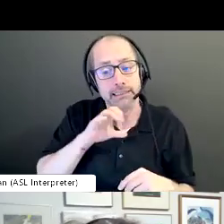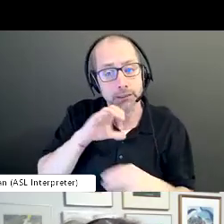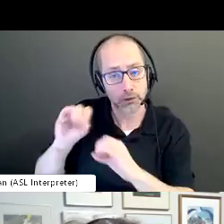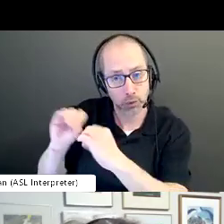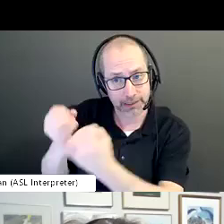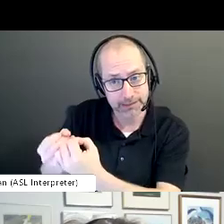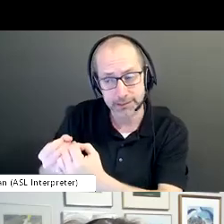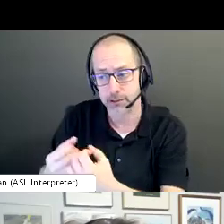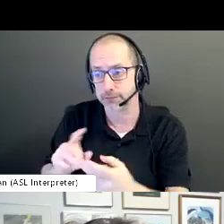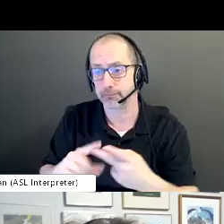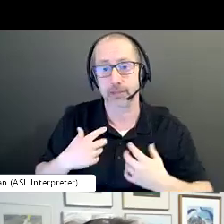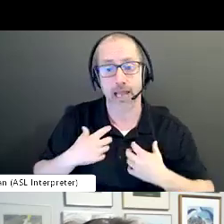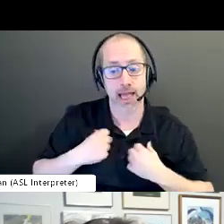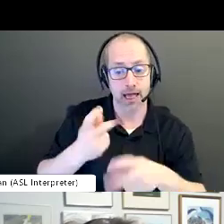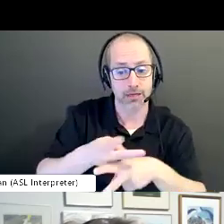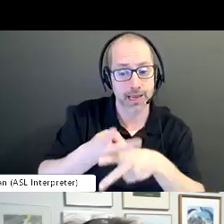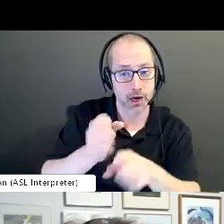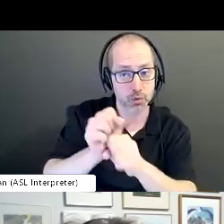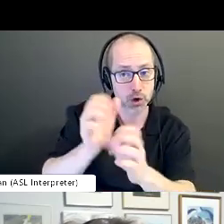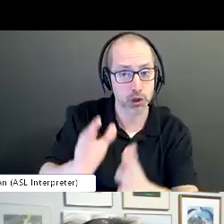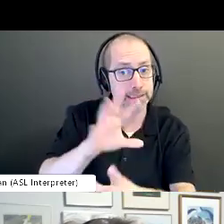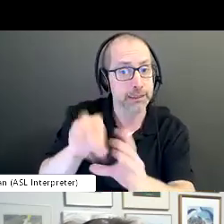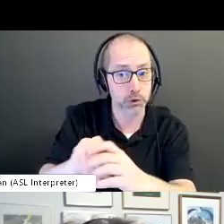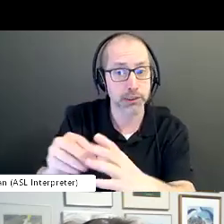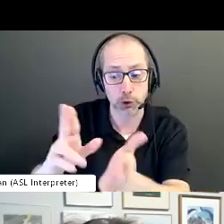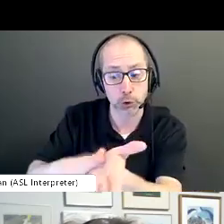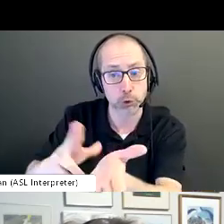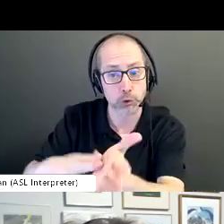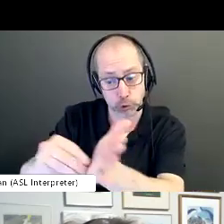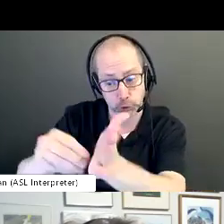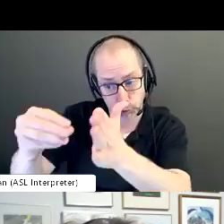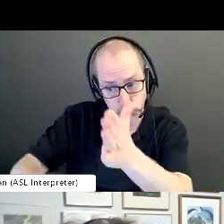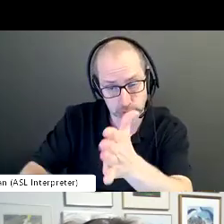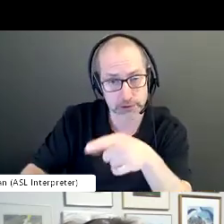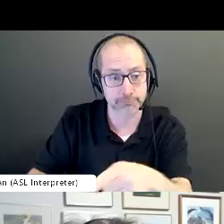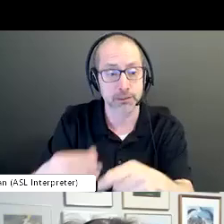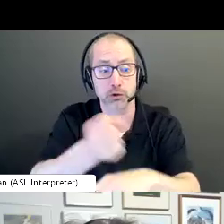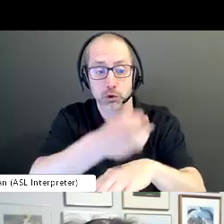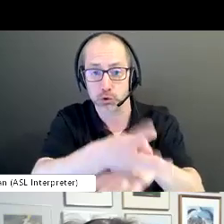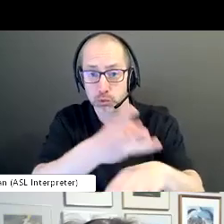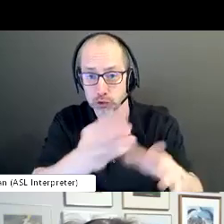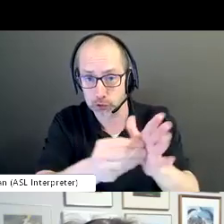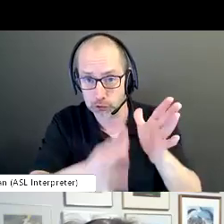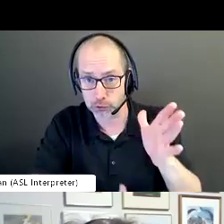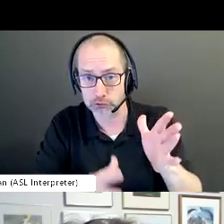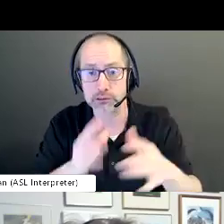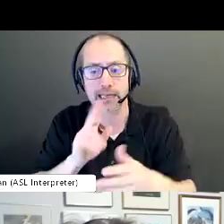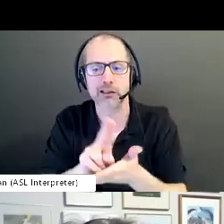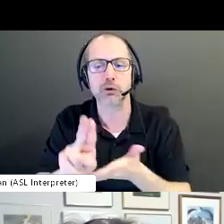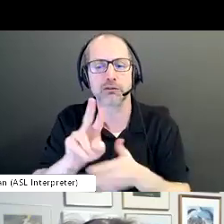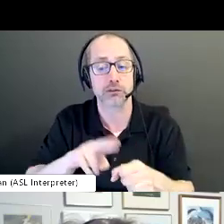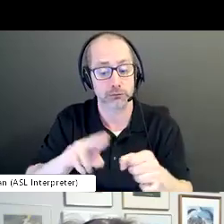workers, including students in nursing and social work programs at the University of